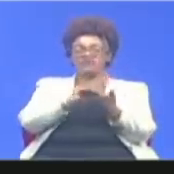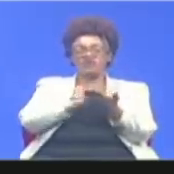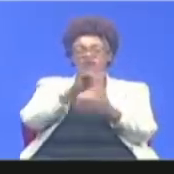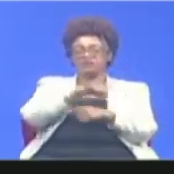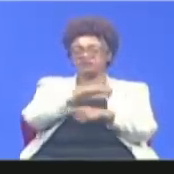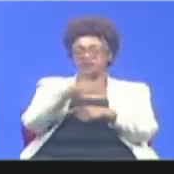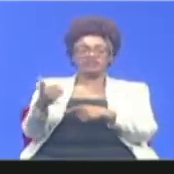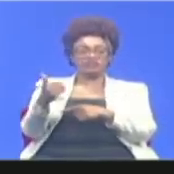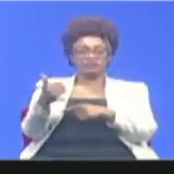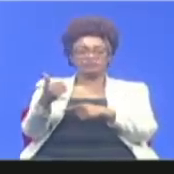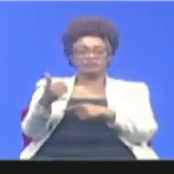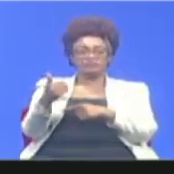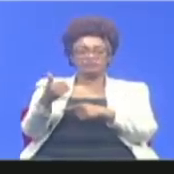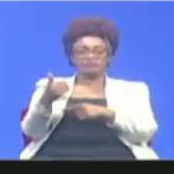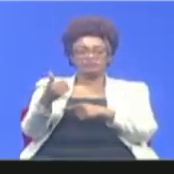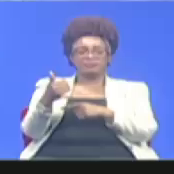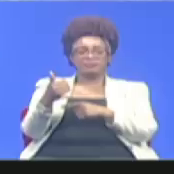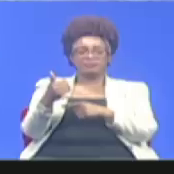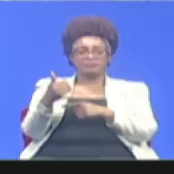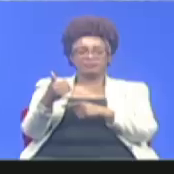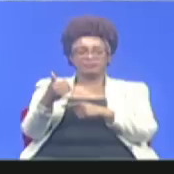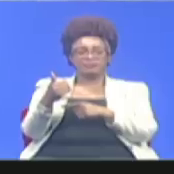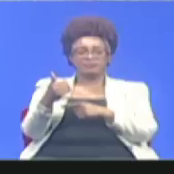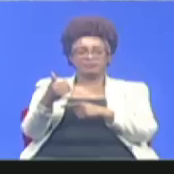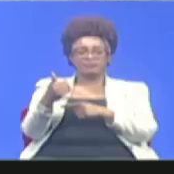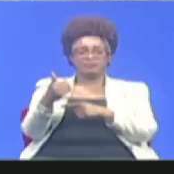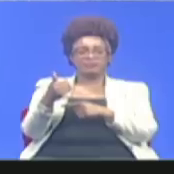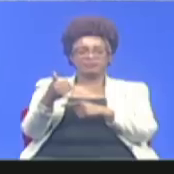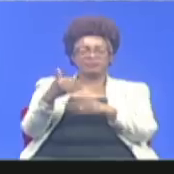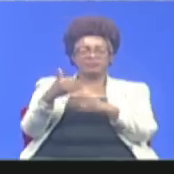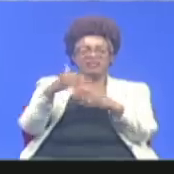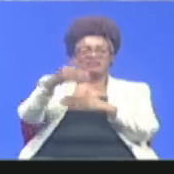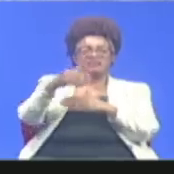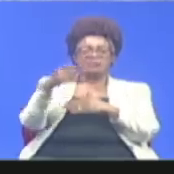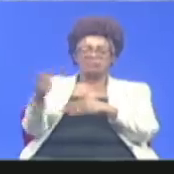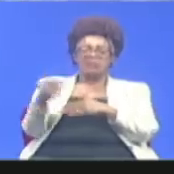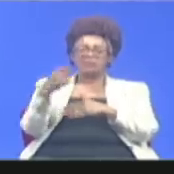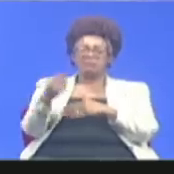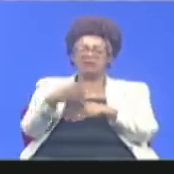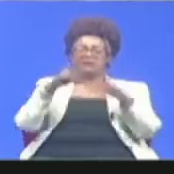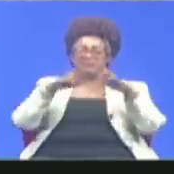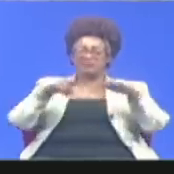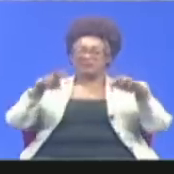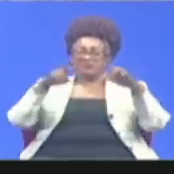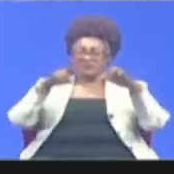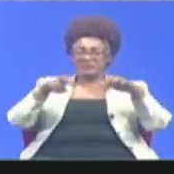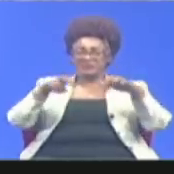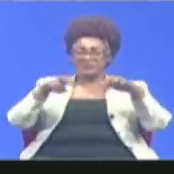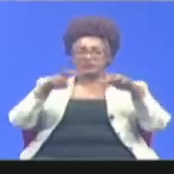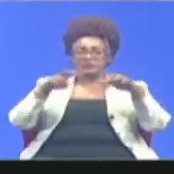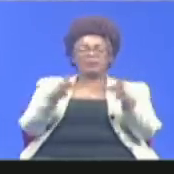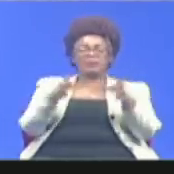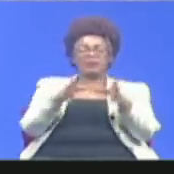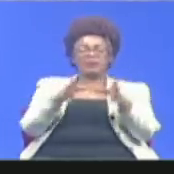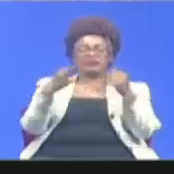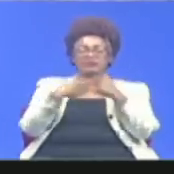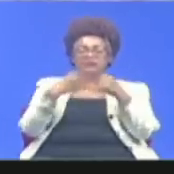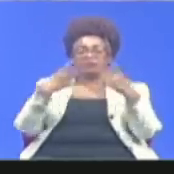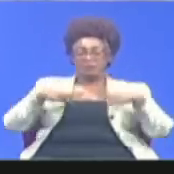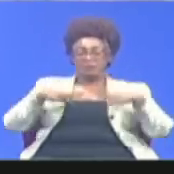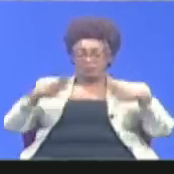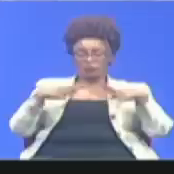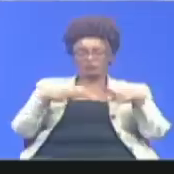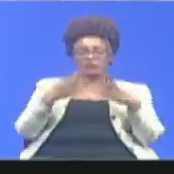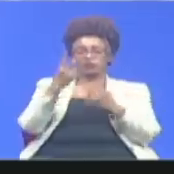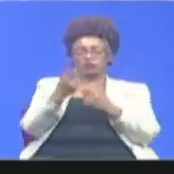NTV Zainab Ismail reports. After months of investigations, the family of 8 passengers and 2 crew